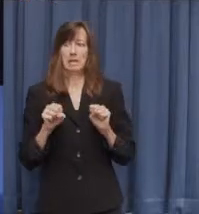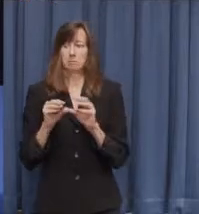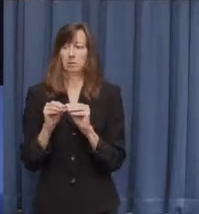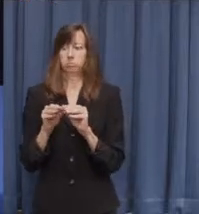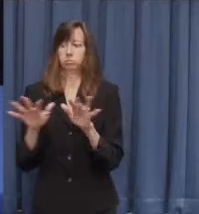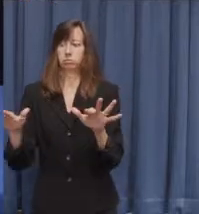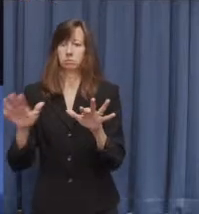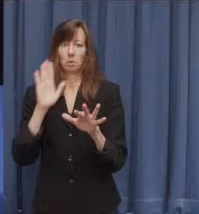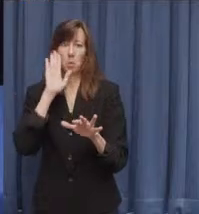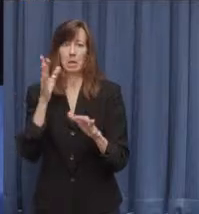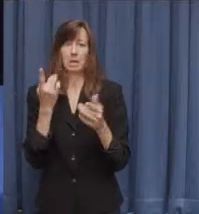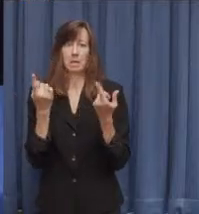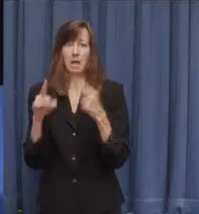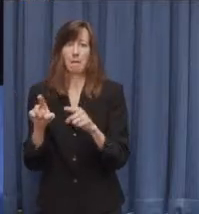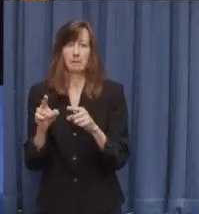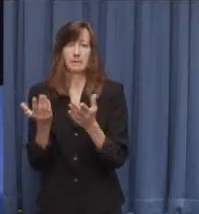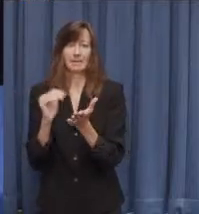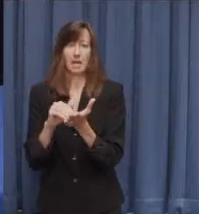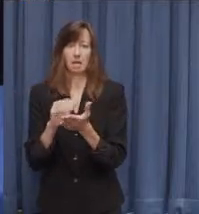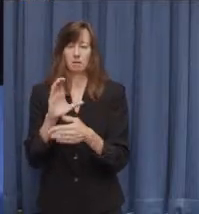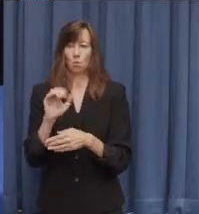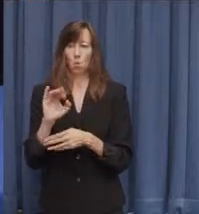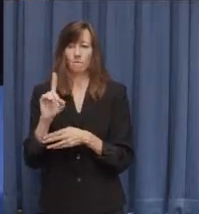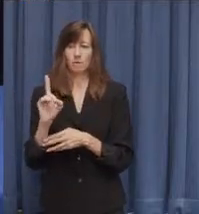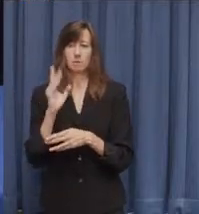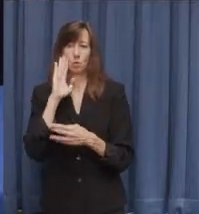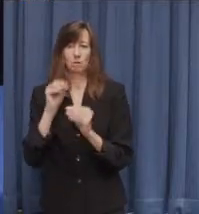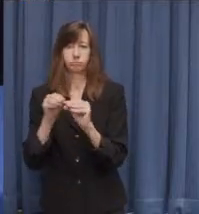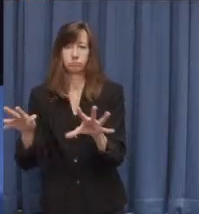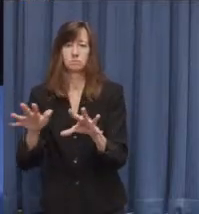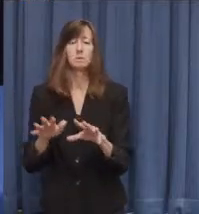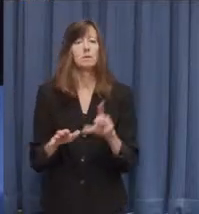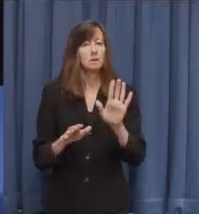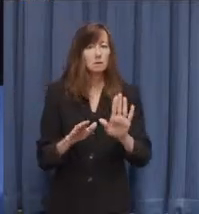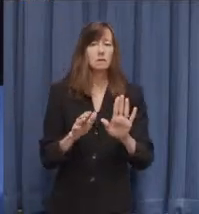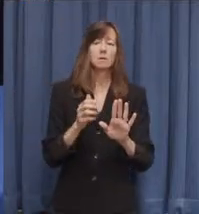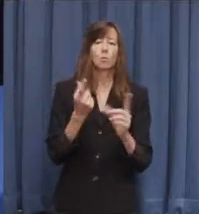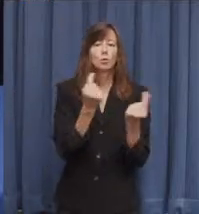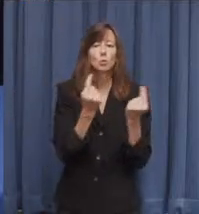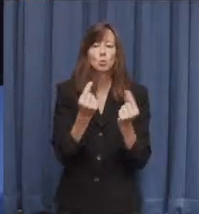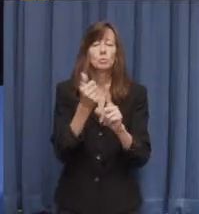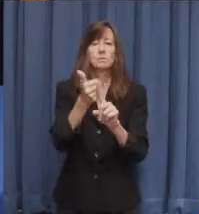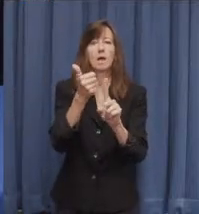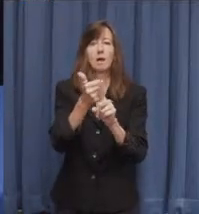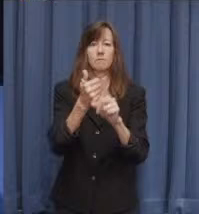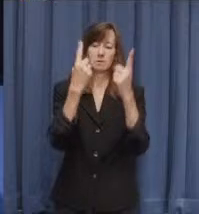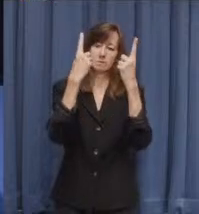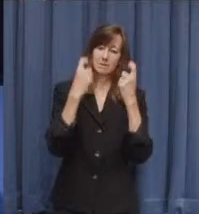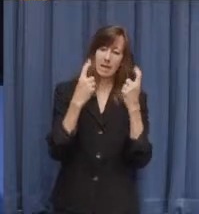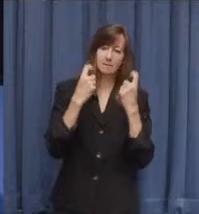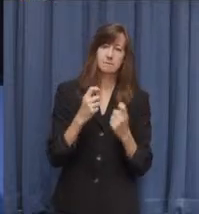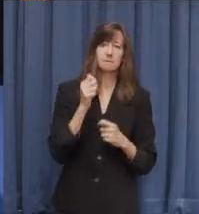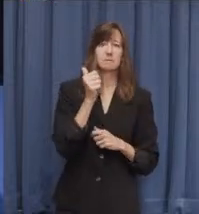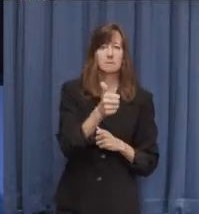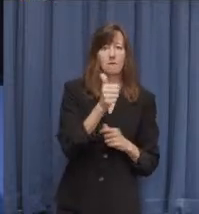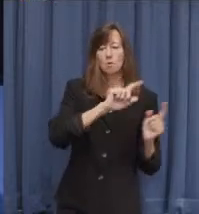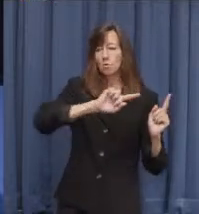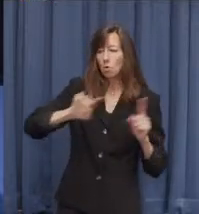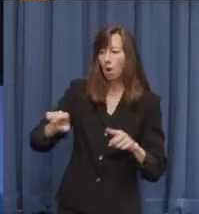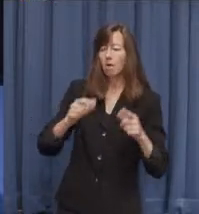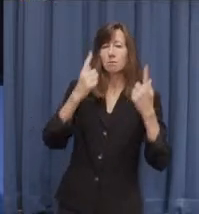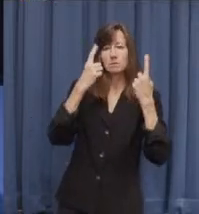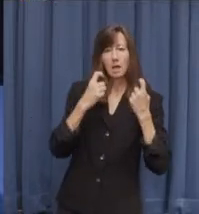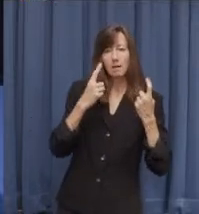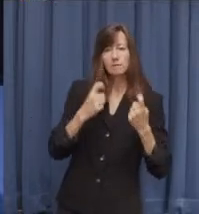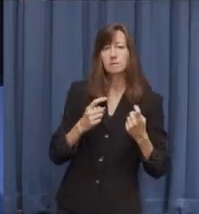Get tested yourself, your coworkers, your family, and others that you know. Anyone and everyone is